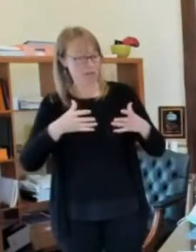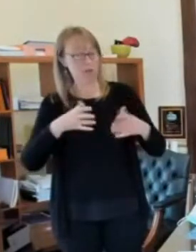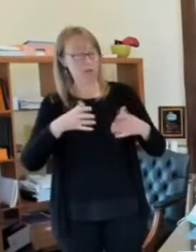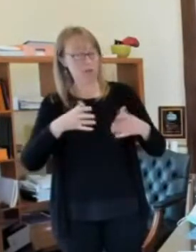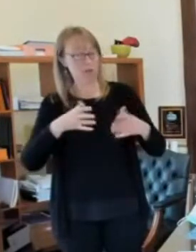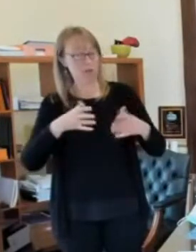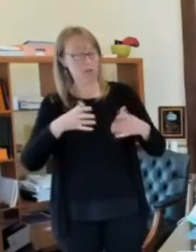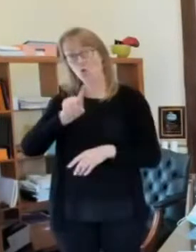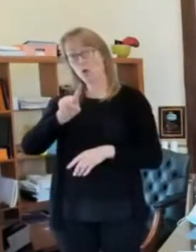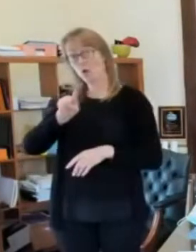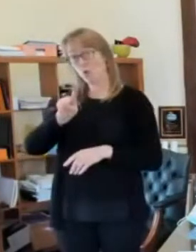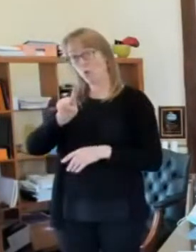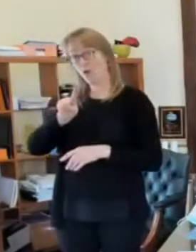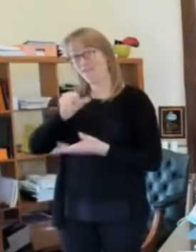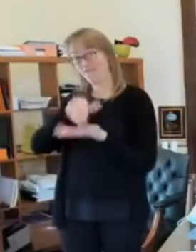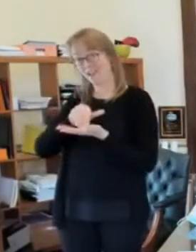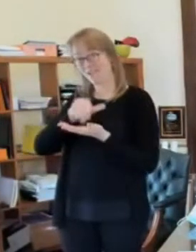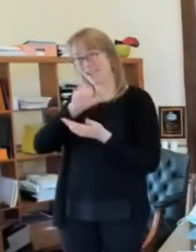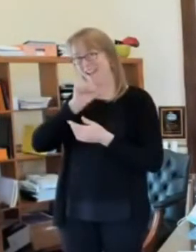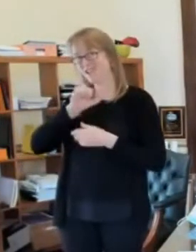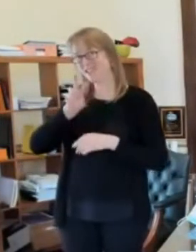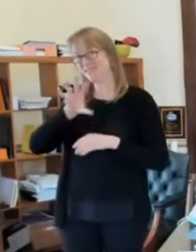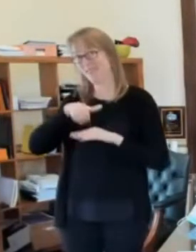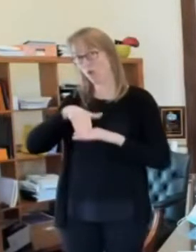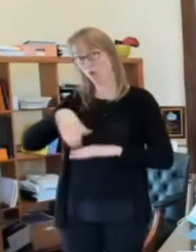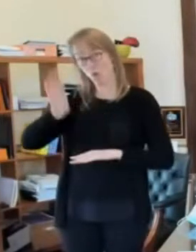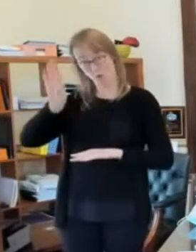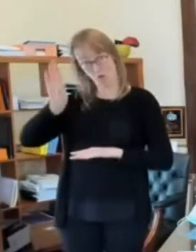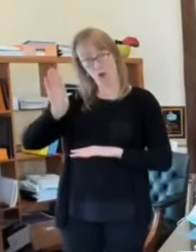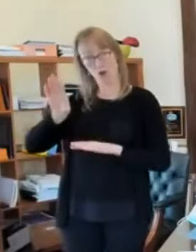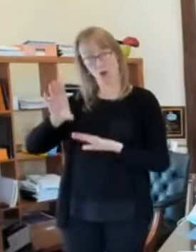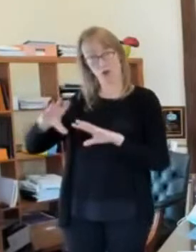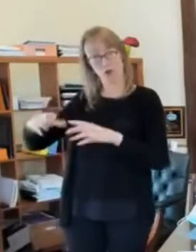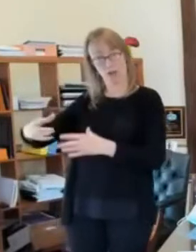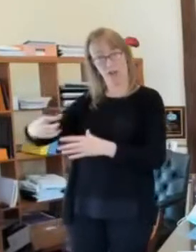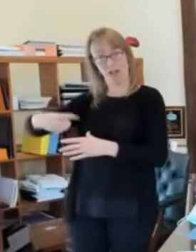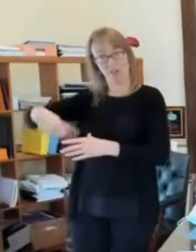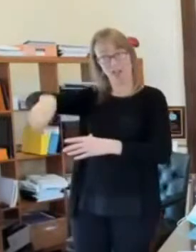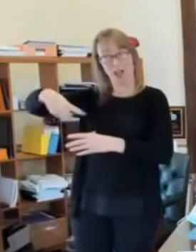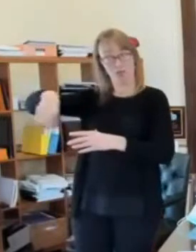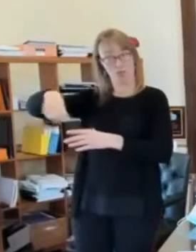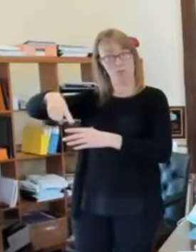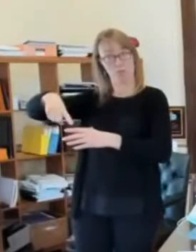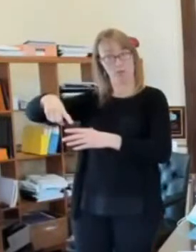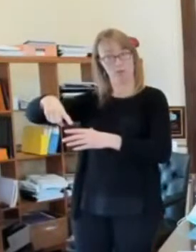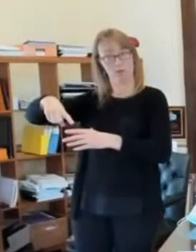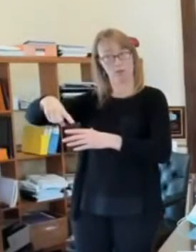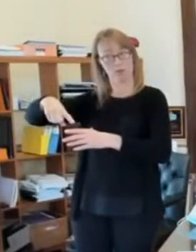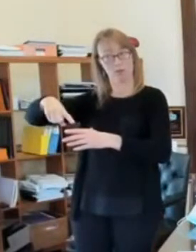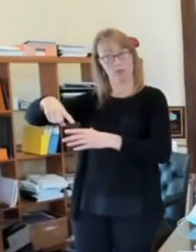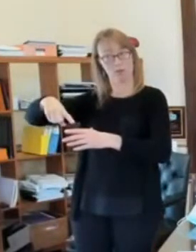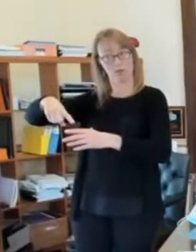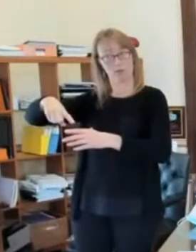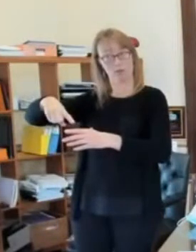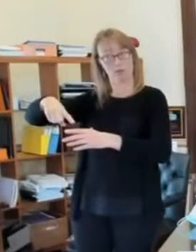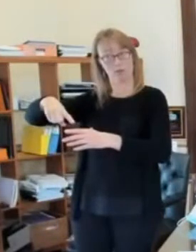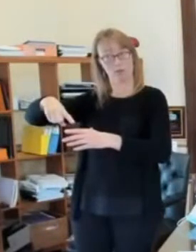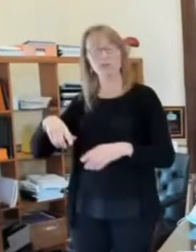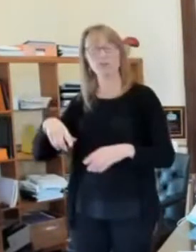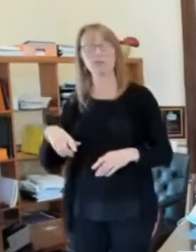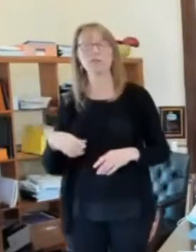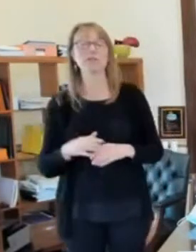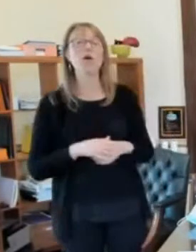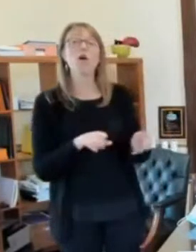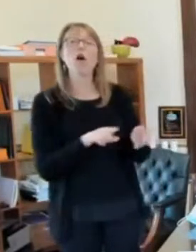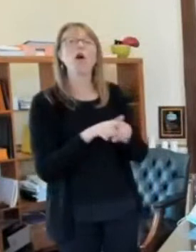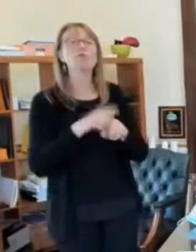41,000 of them are over 65. Now, we also know that we have about 60,000 people in